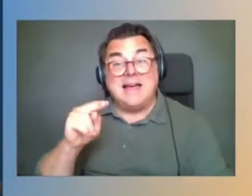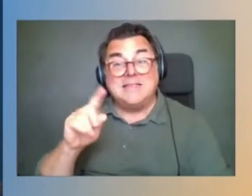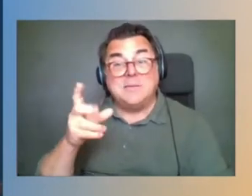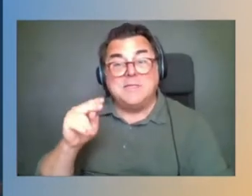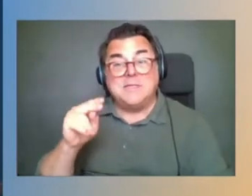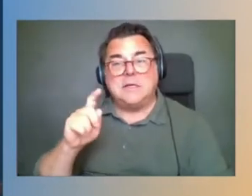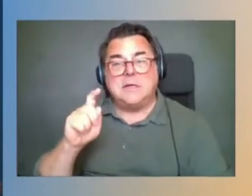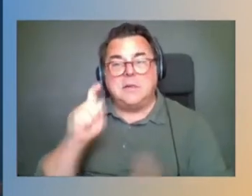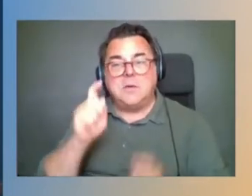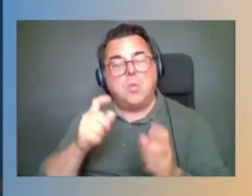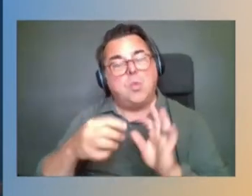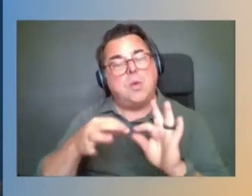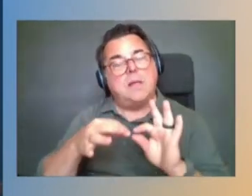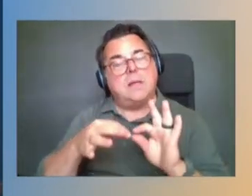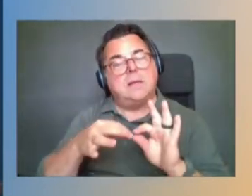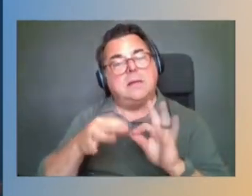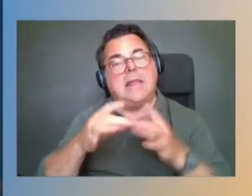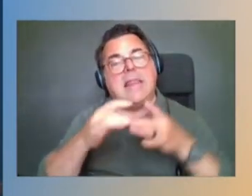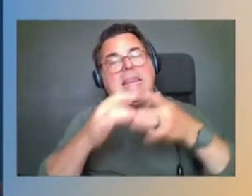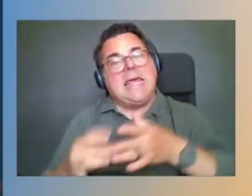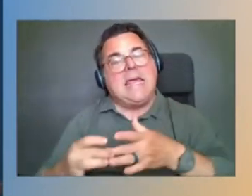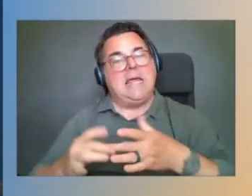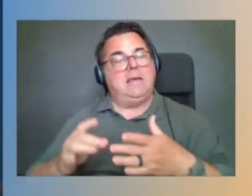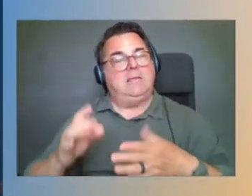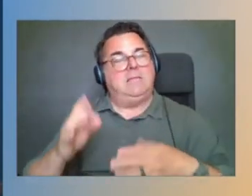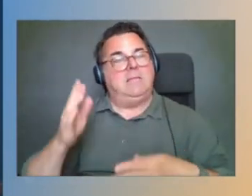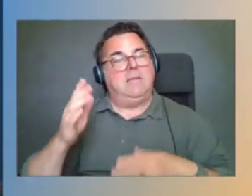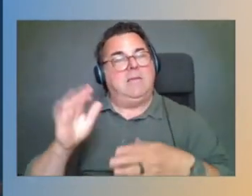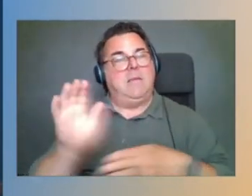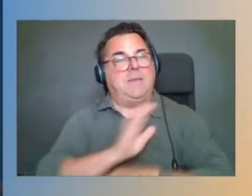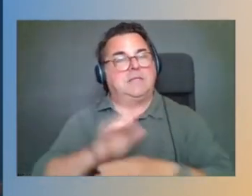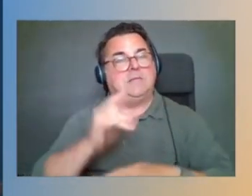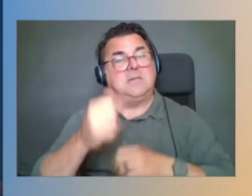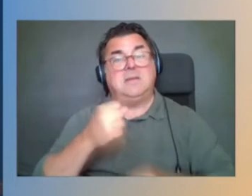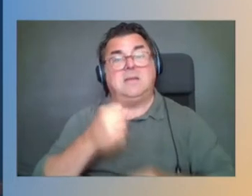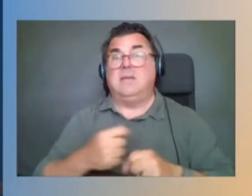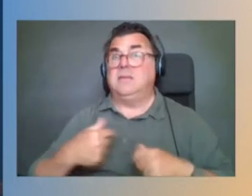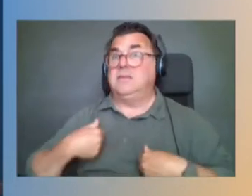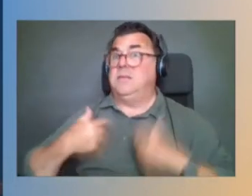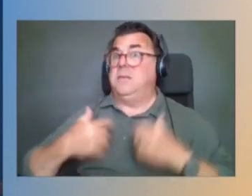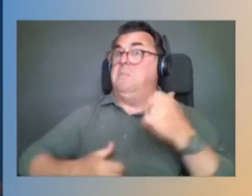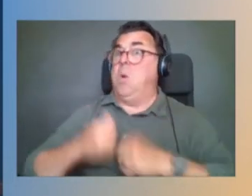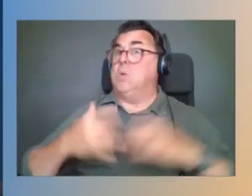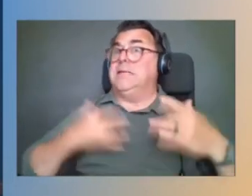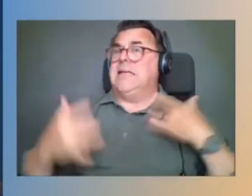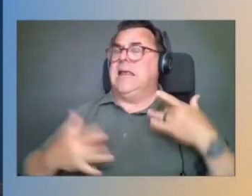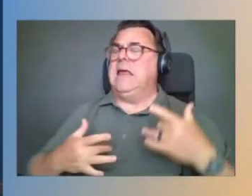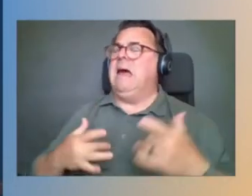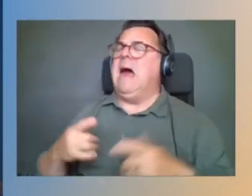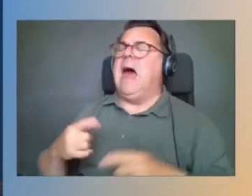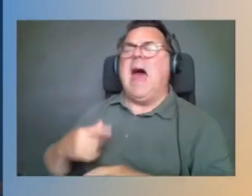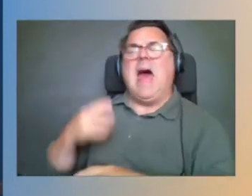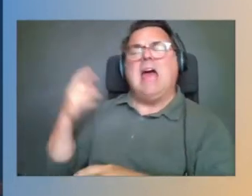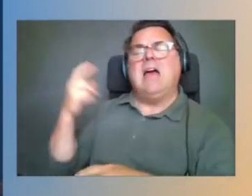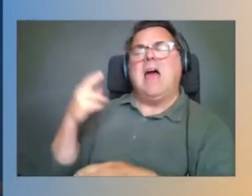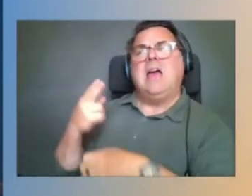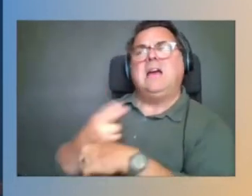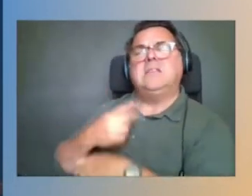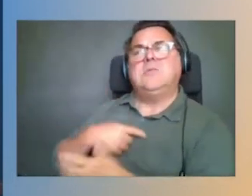industry looks like for the next 10 years. I think it's one of the most exciting points in my career. I think customers are starting to pick up on this quite a bit.